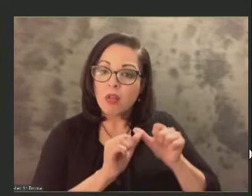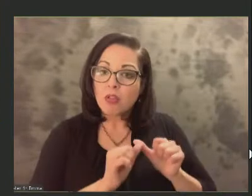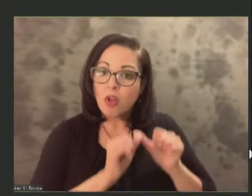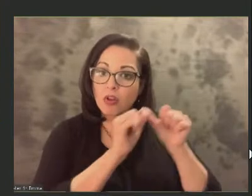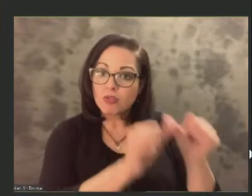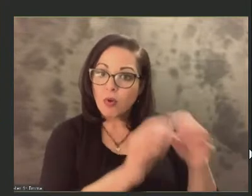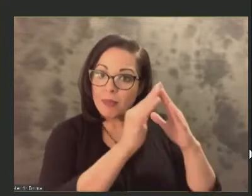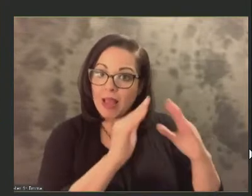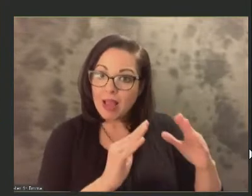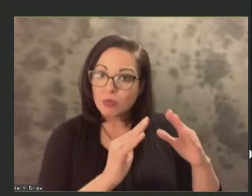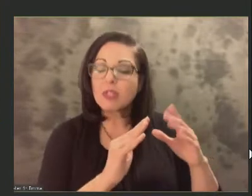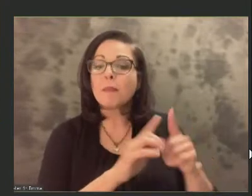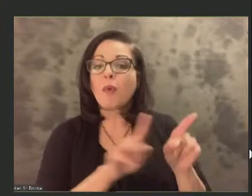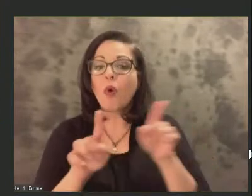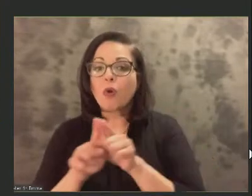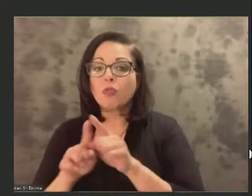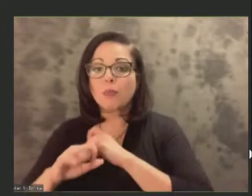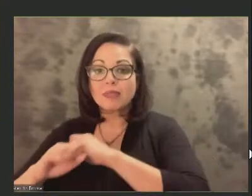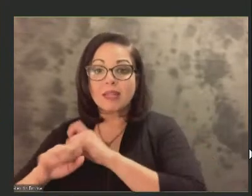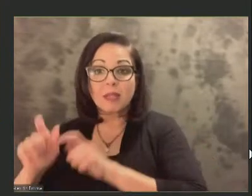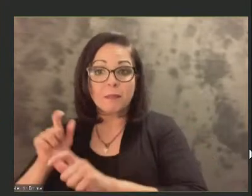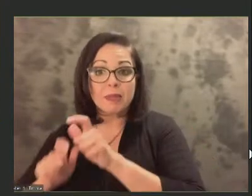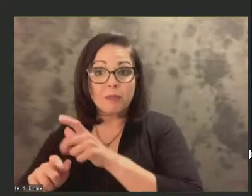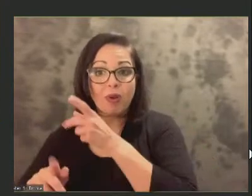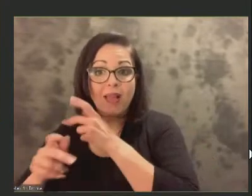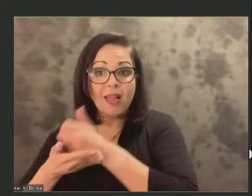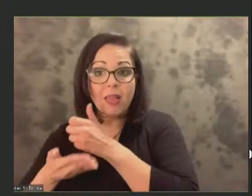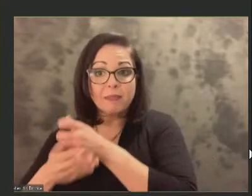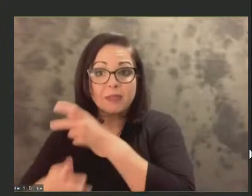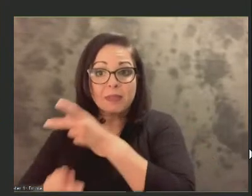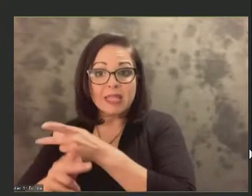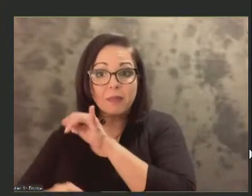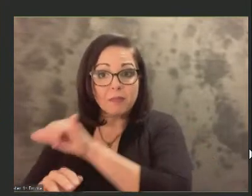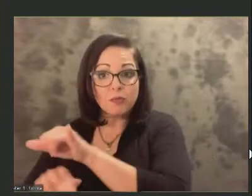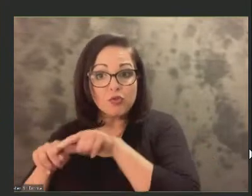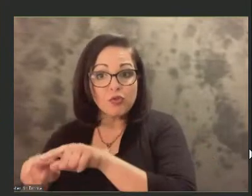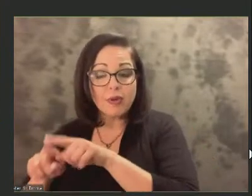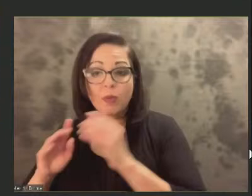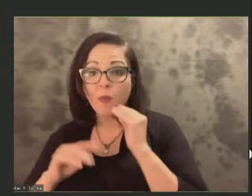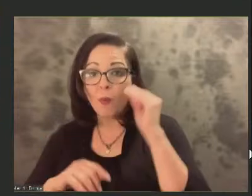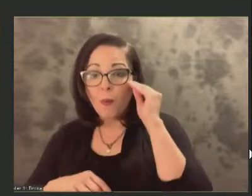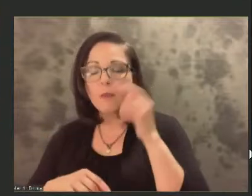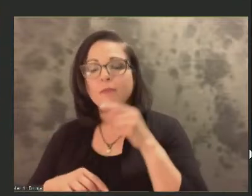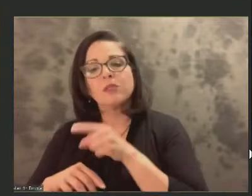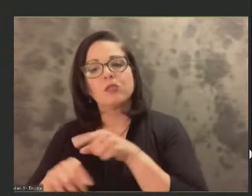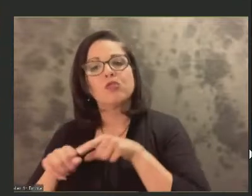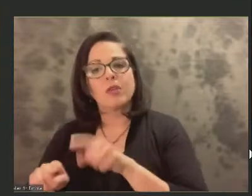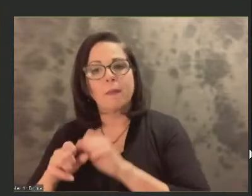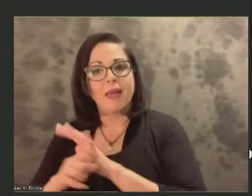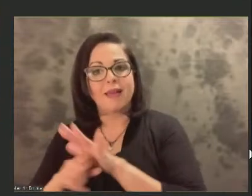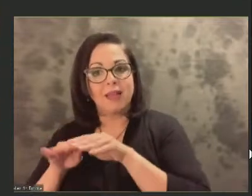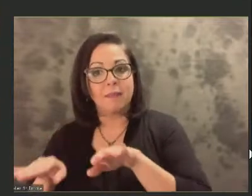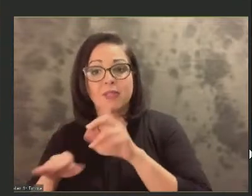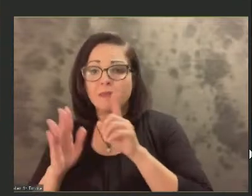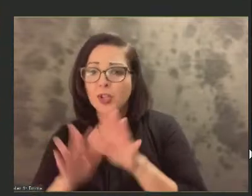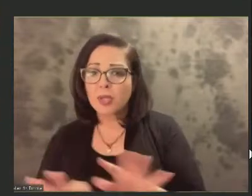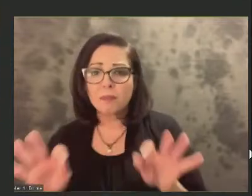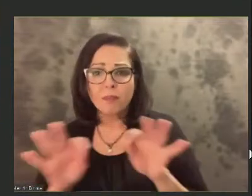as protecting people, helping to keep people in their homes during a pandemic. It is so important.